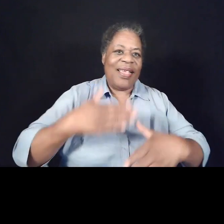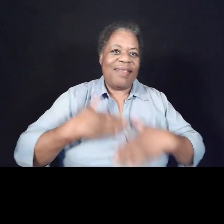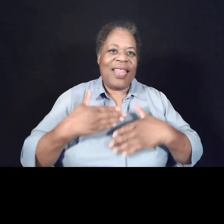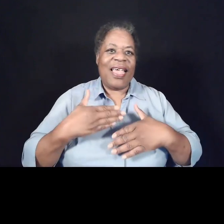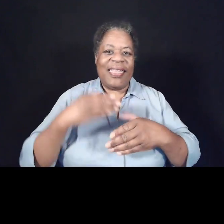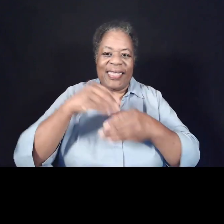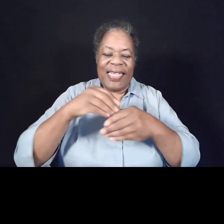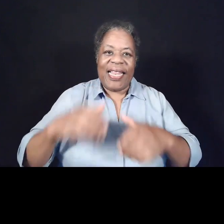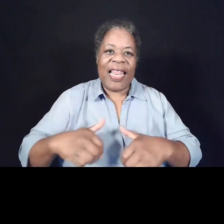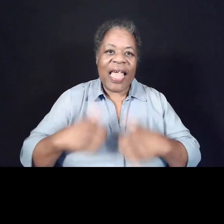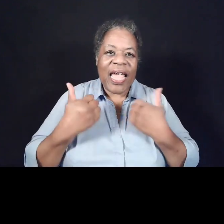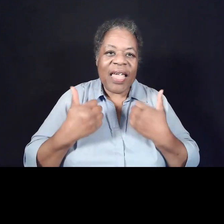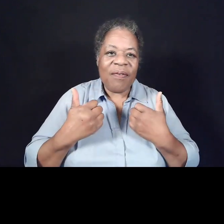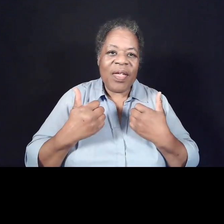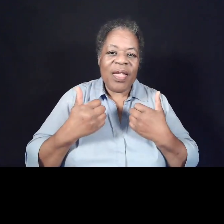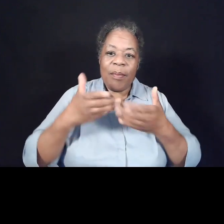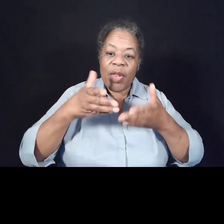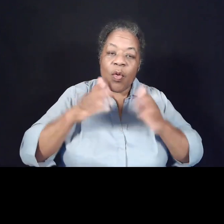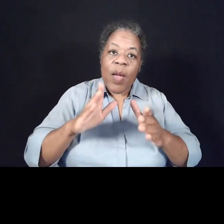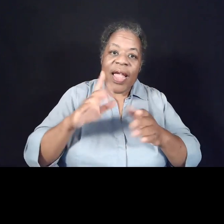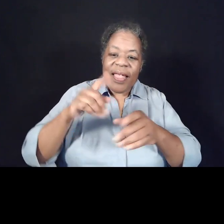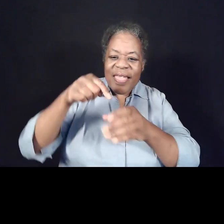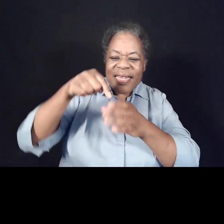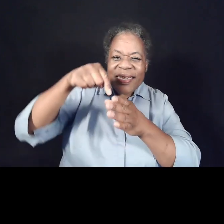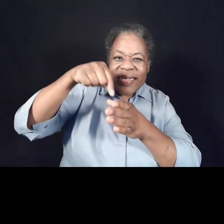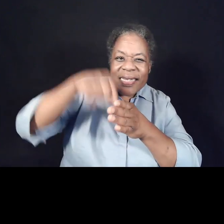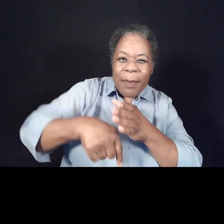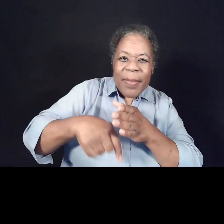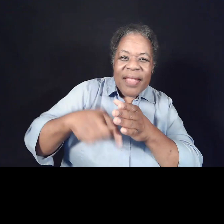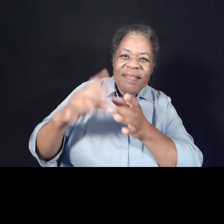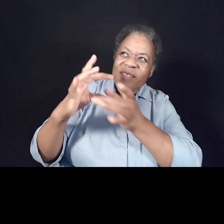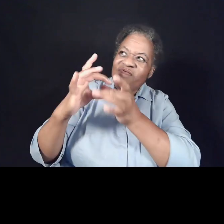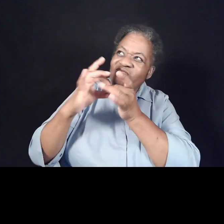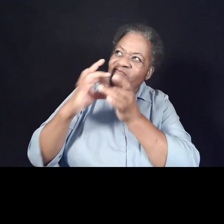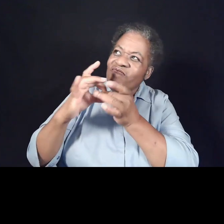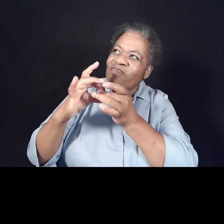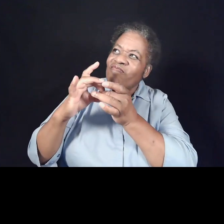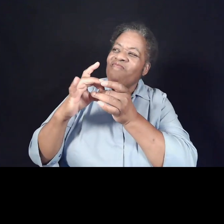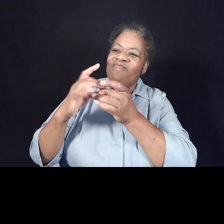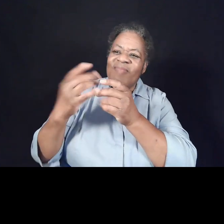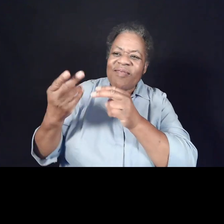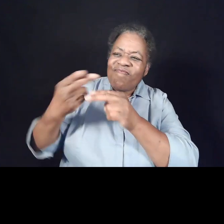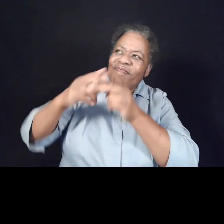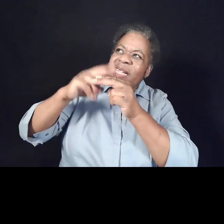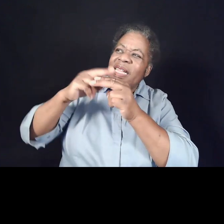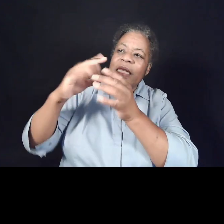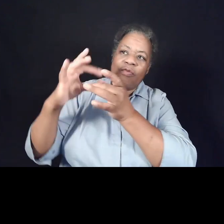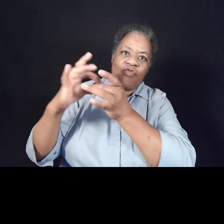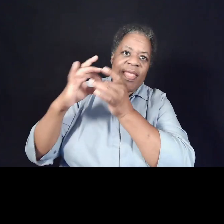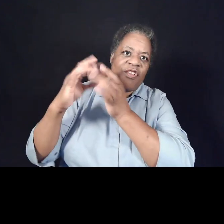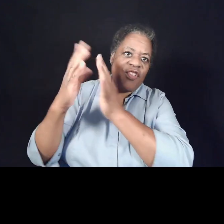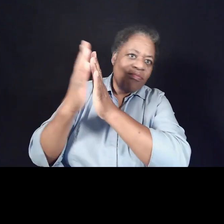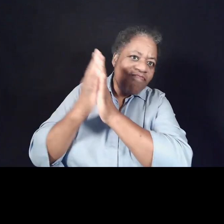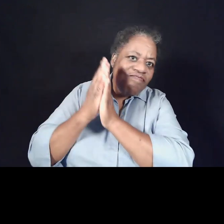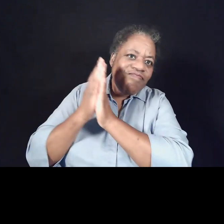so in a way that deepens and enriches their relationship, our relationship.